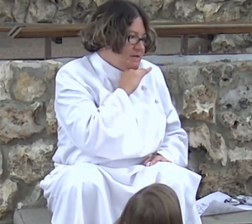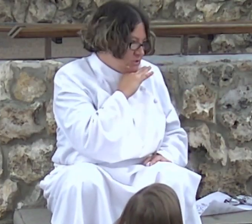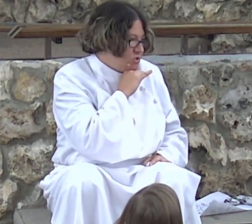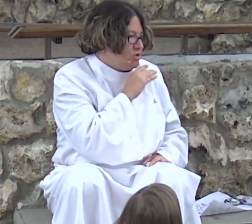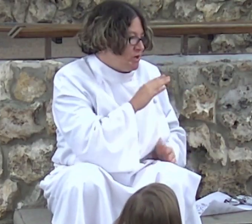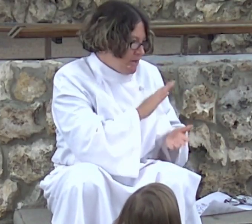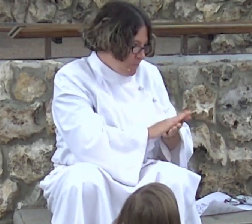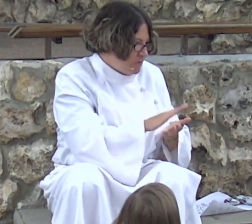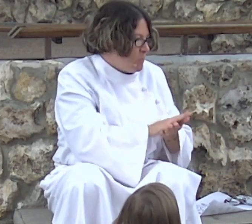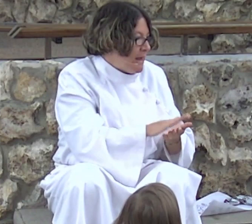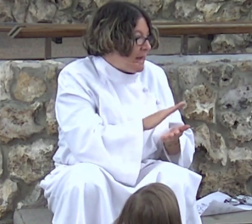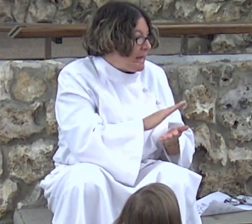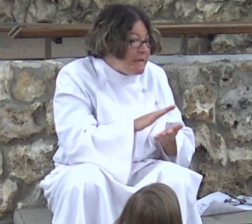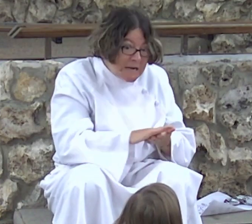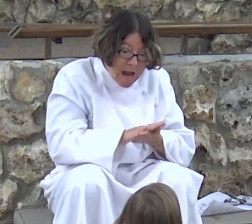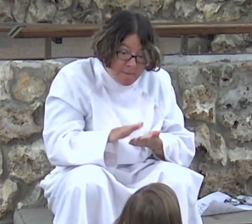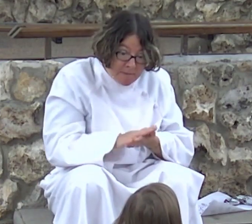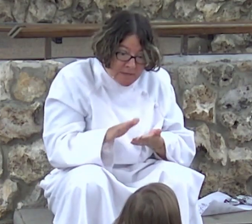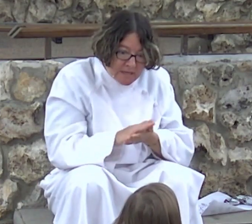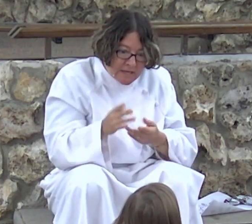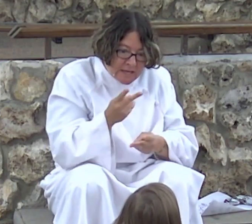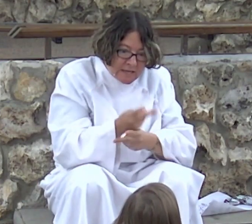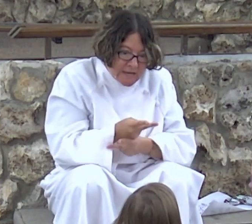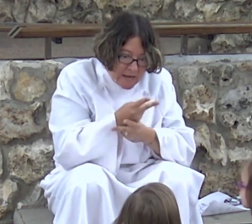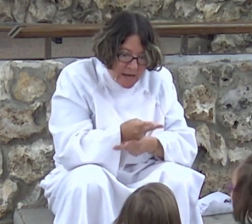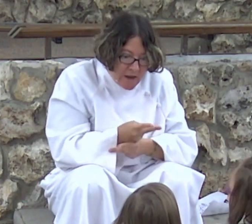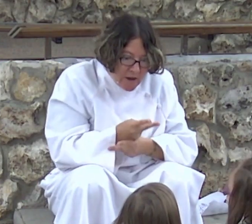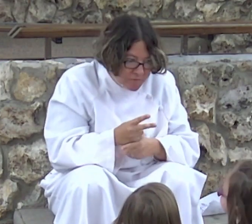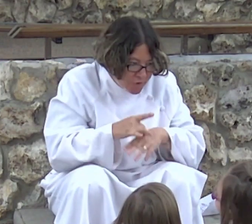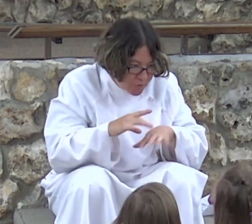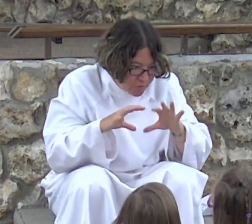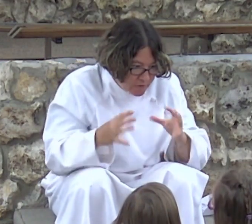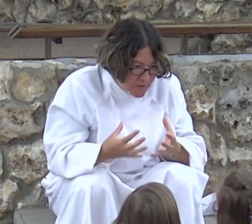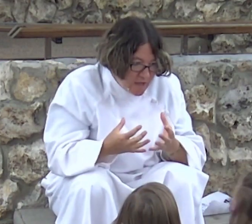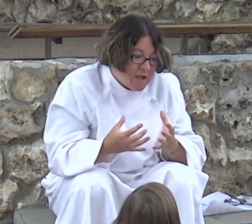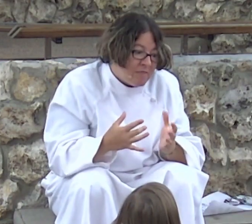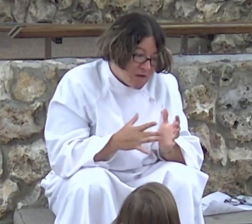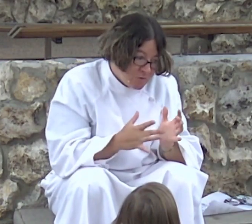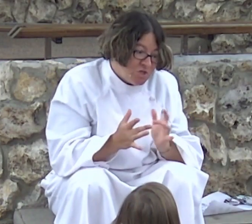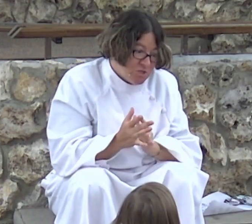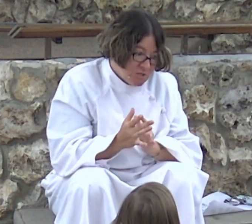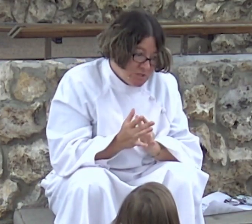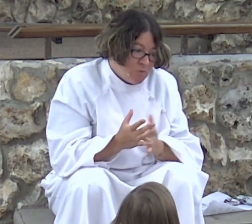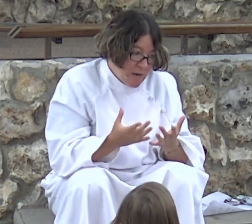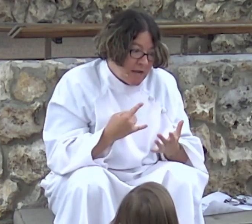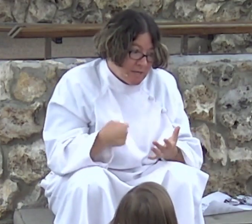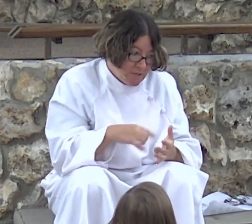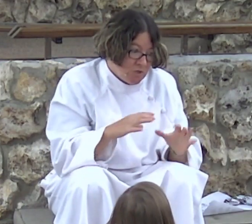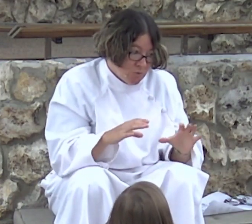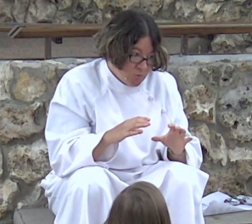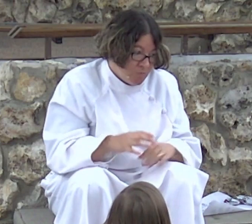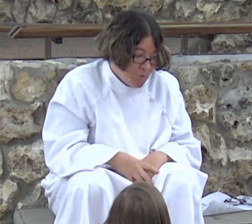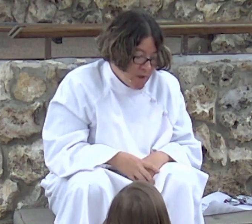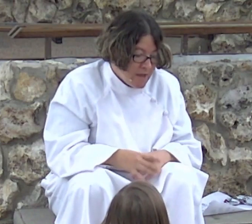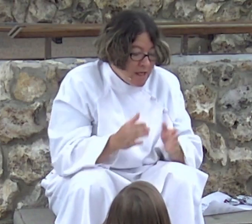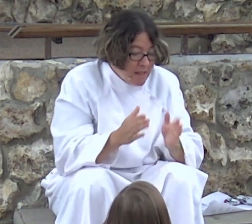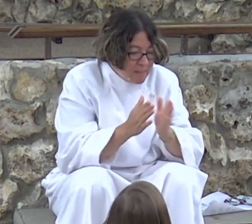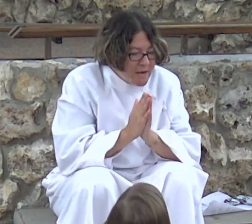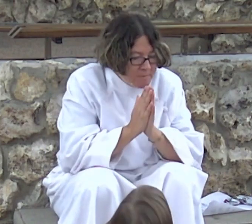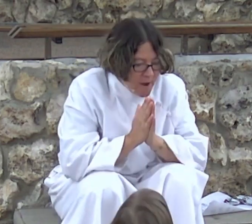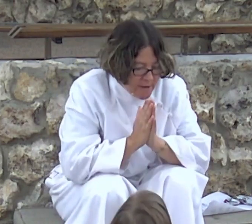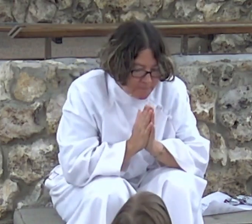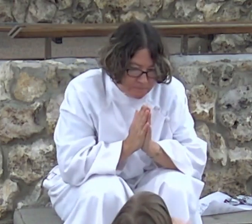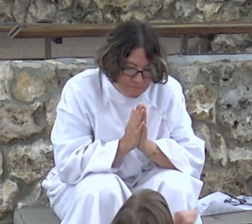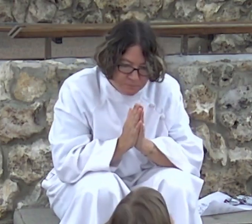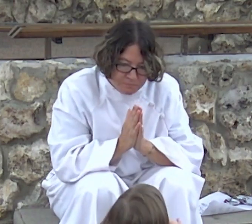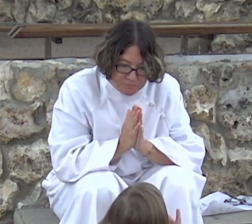Yeah, dirty. So we gotta clean it up and take care of the earth. And that's what Jesus would like us to do. Okay? Let